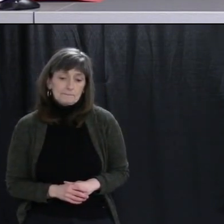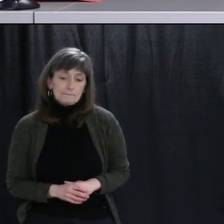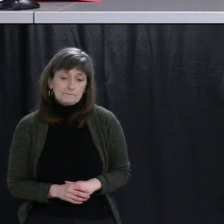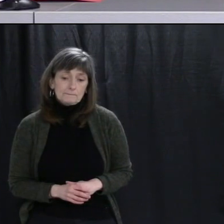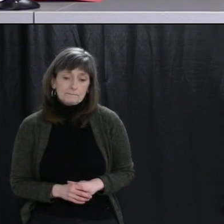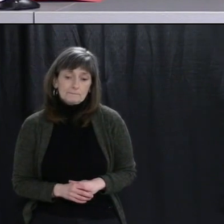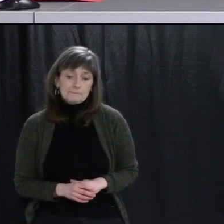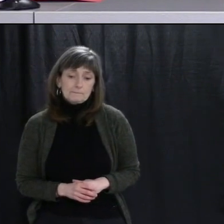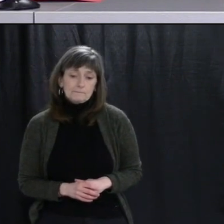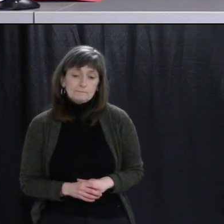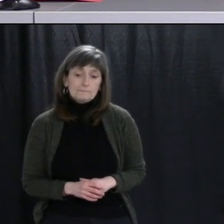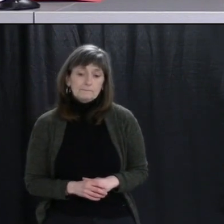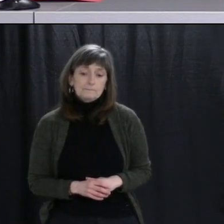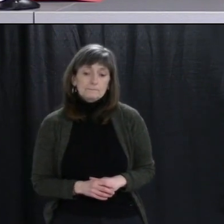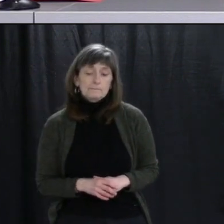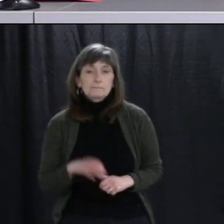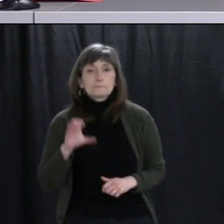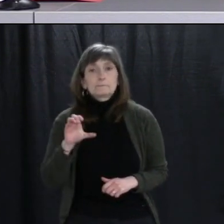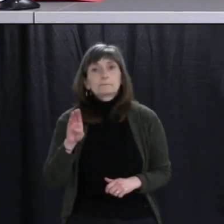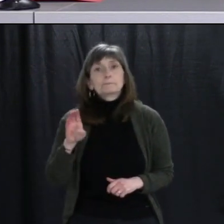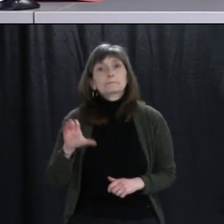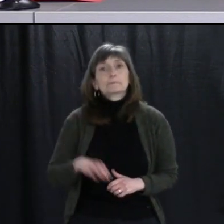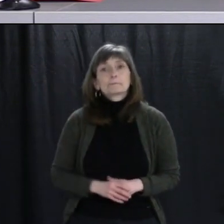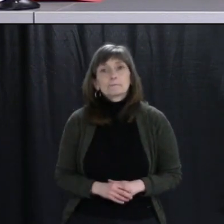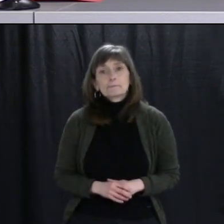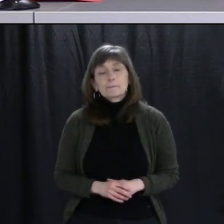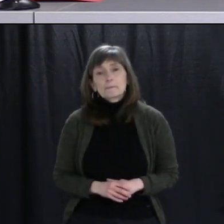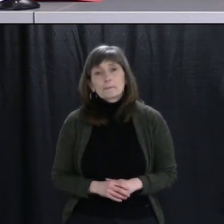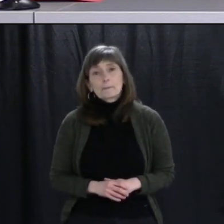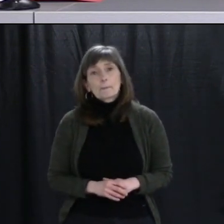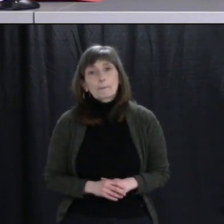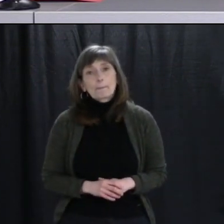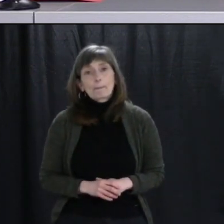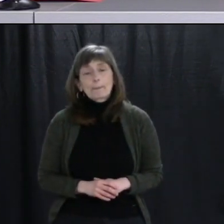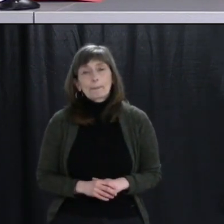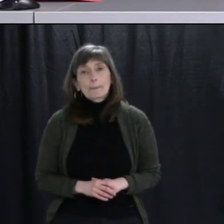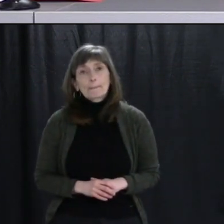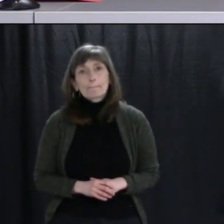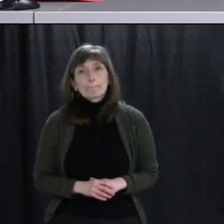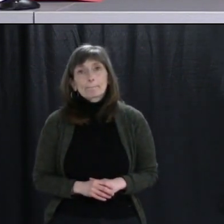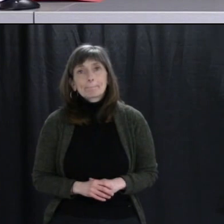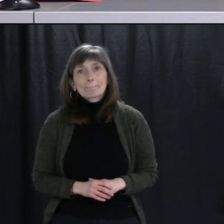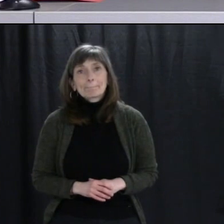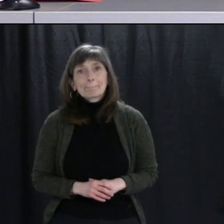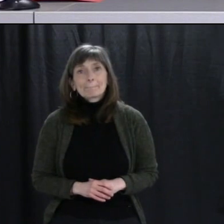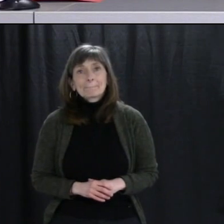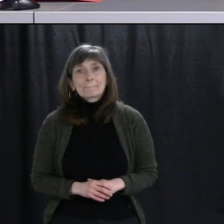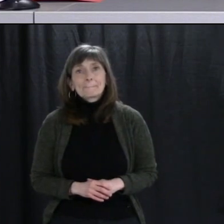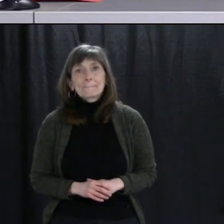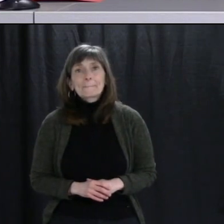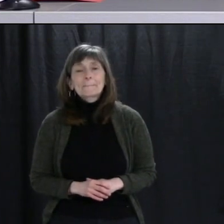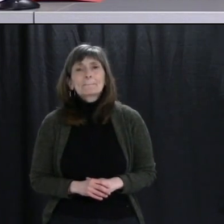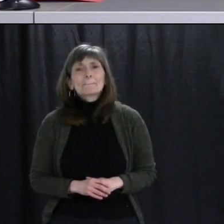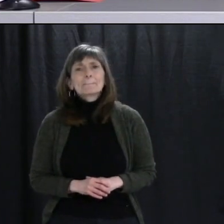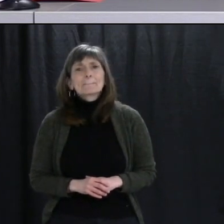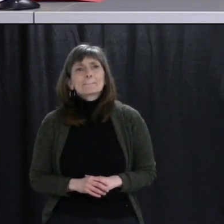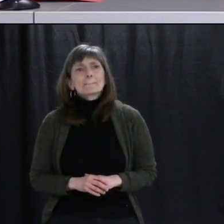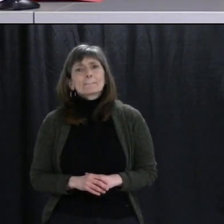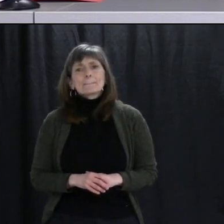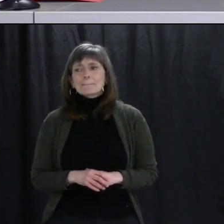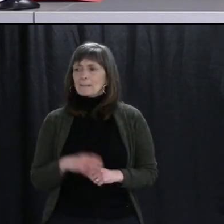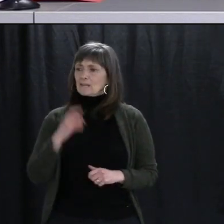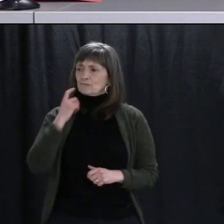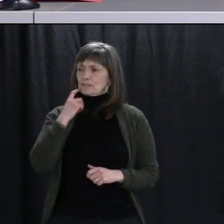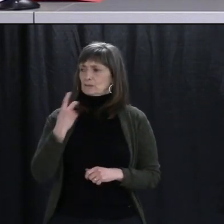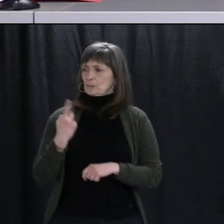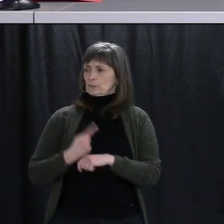We have a question from Peter Cowan from CBC News. Please go ahead. We haven't heard about community transmission in a few days. I'm wondering if you could